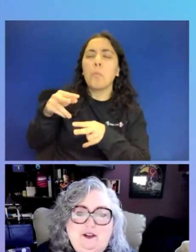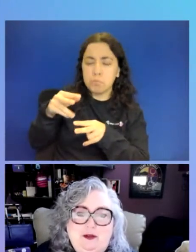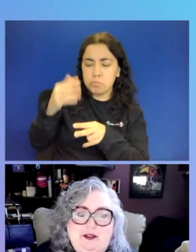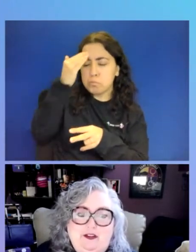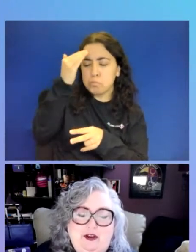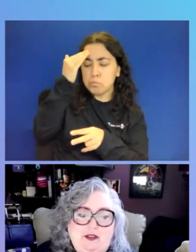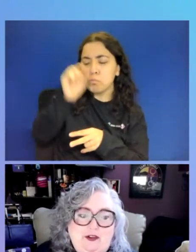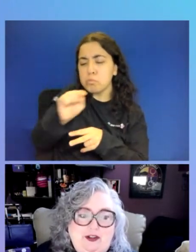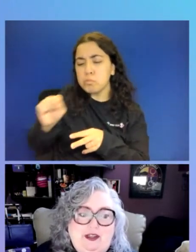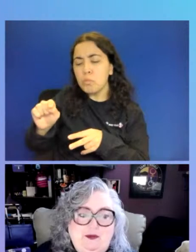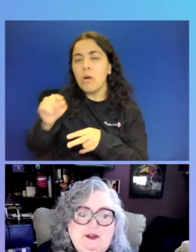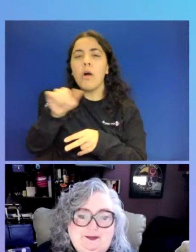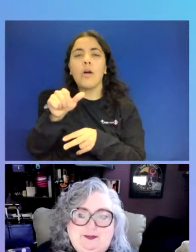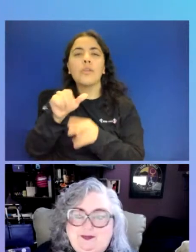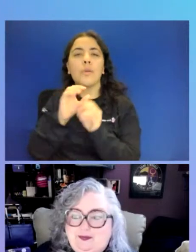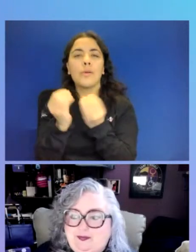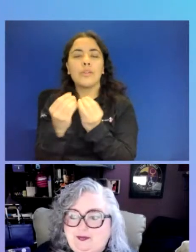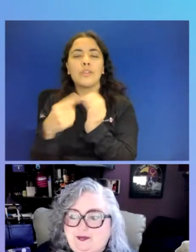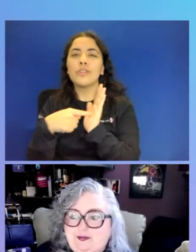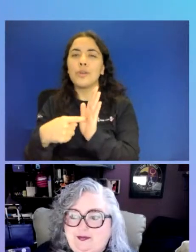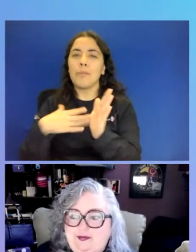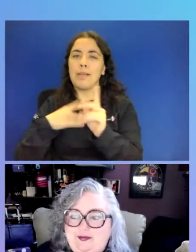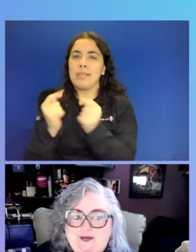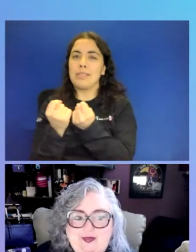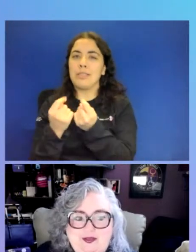are displaying the strength of their teams.